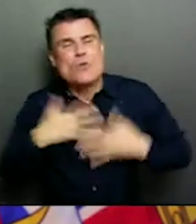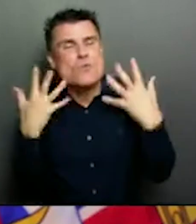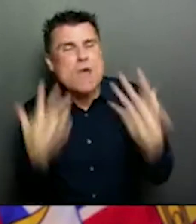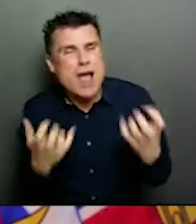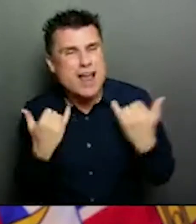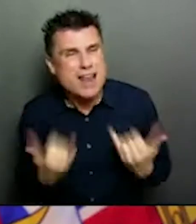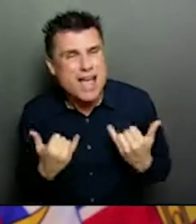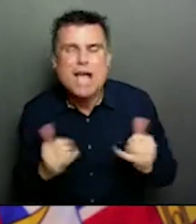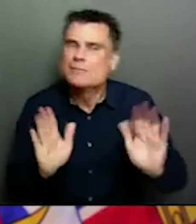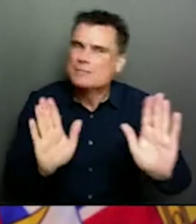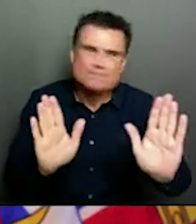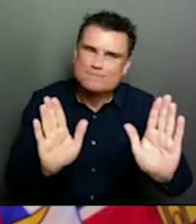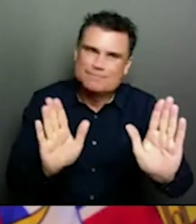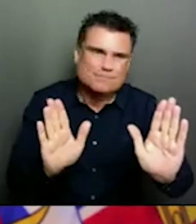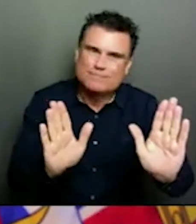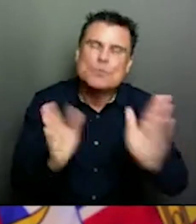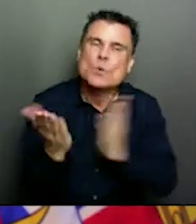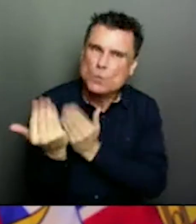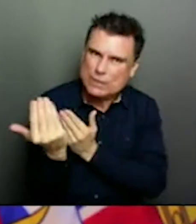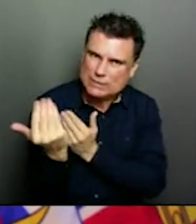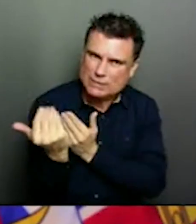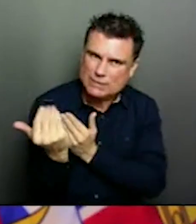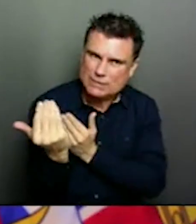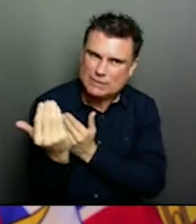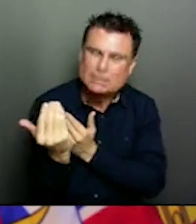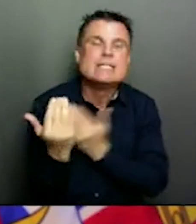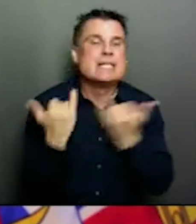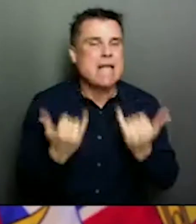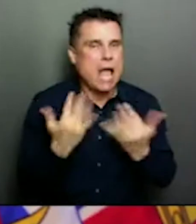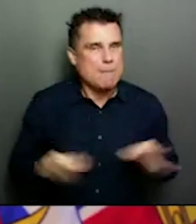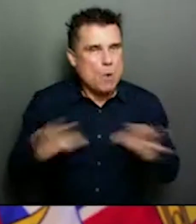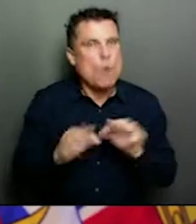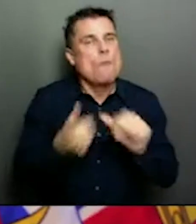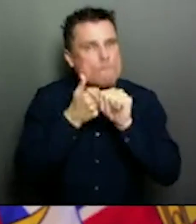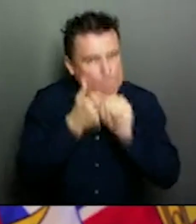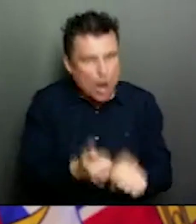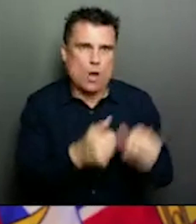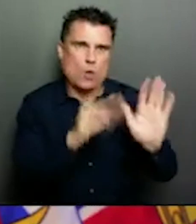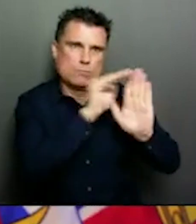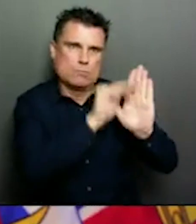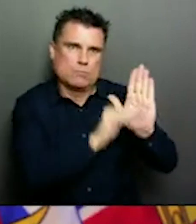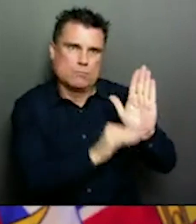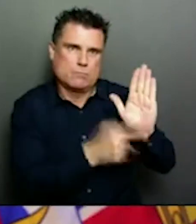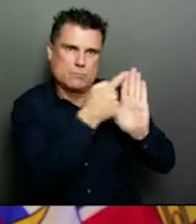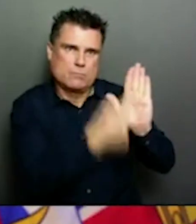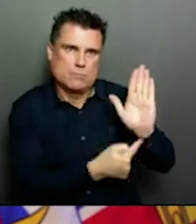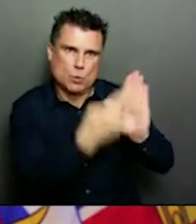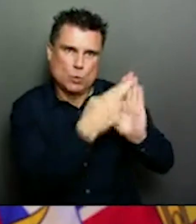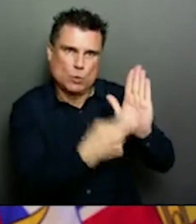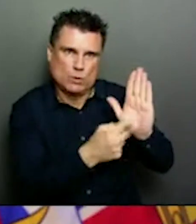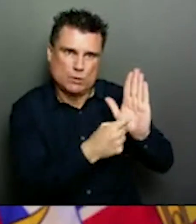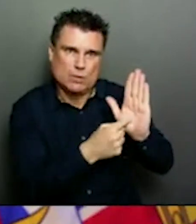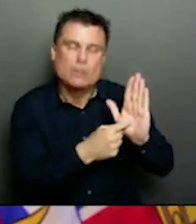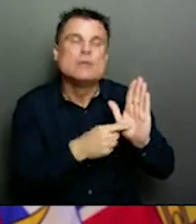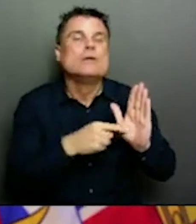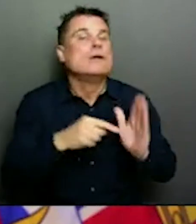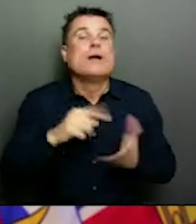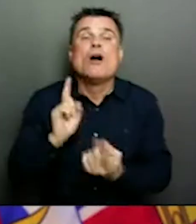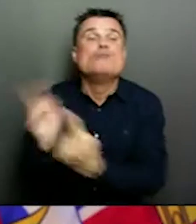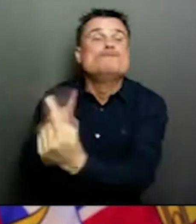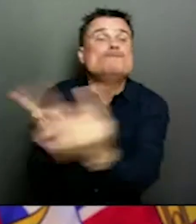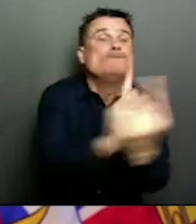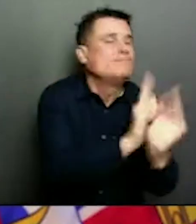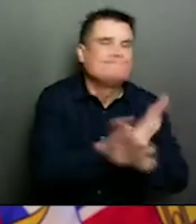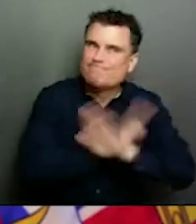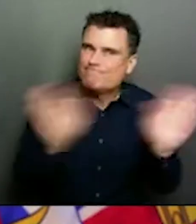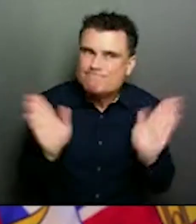to work together, to follow the orders that we have in place, to reduce our contacts, to use our layers of protection